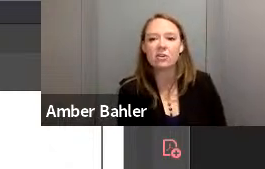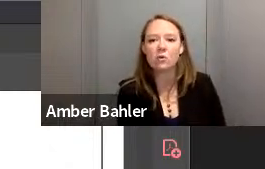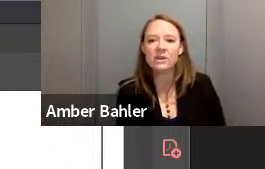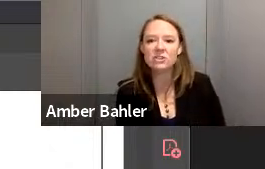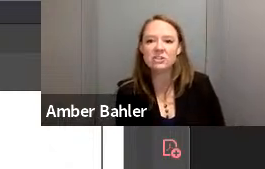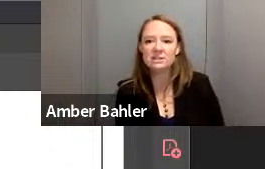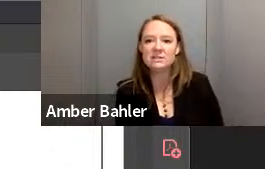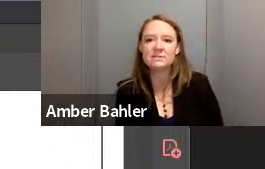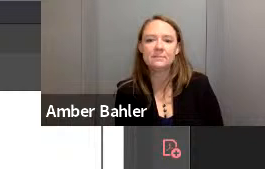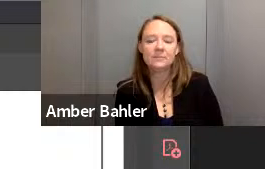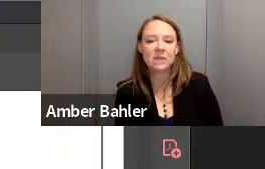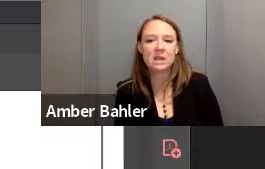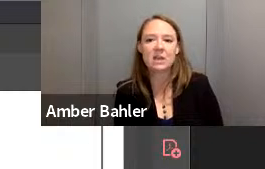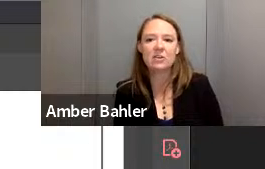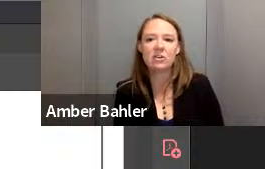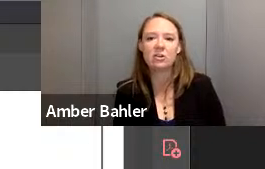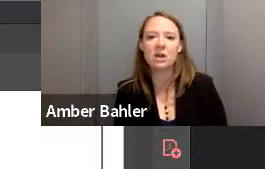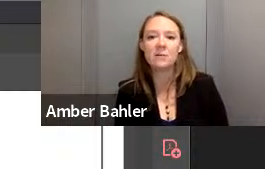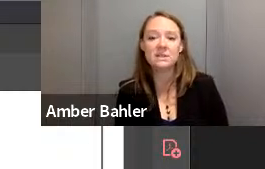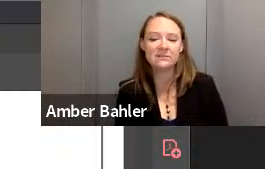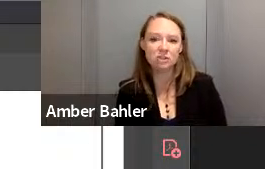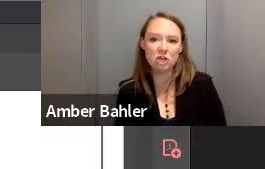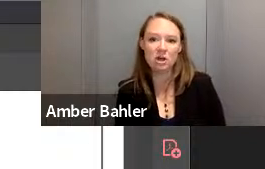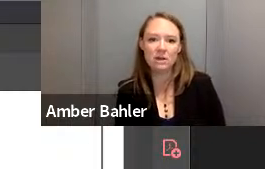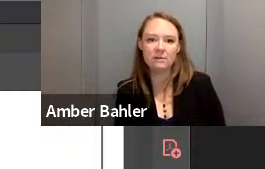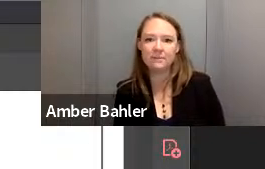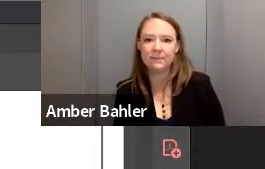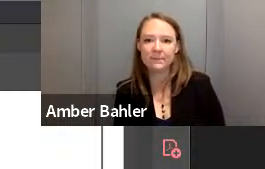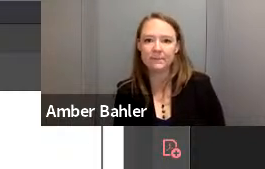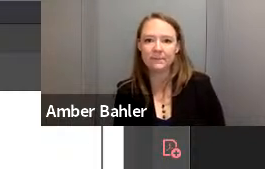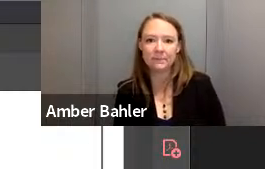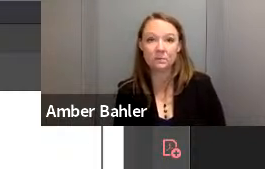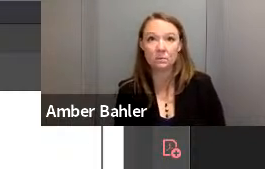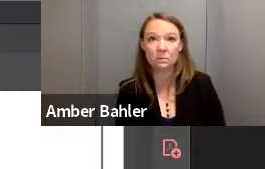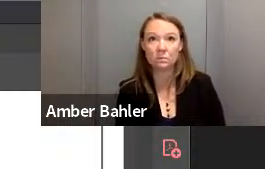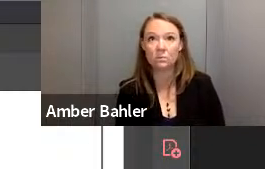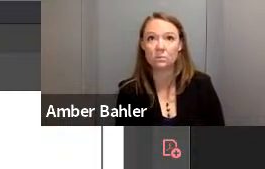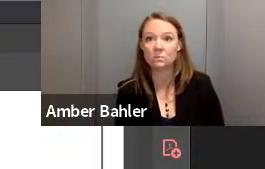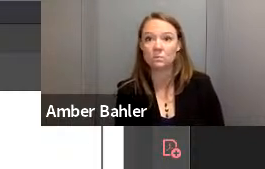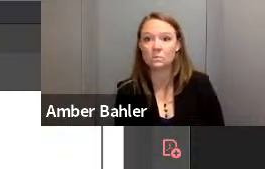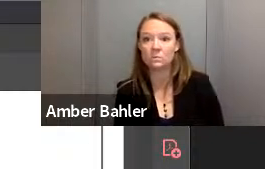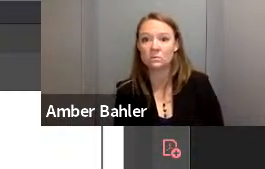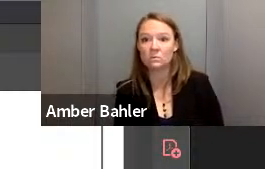Any other questions? Any other comments for John?